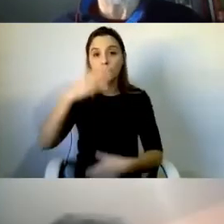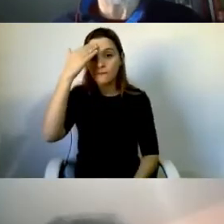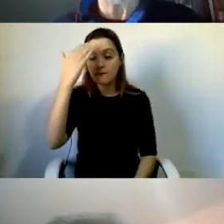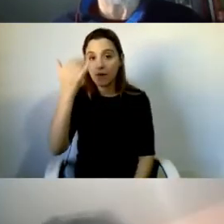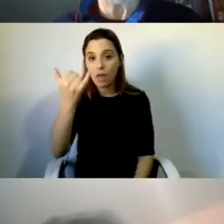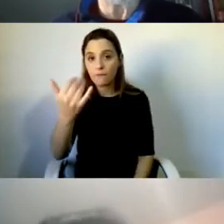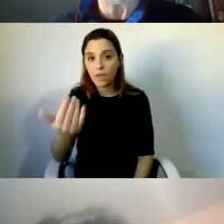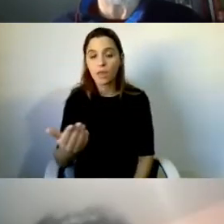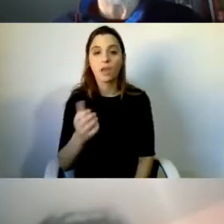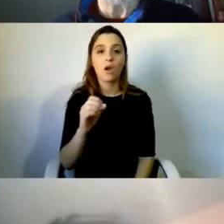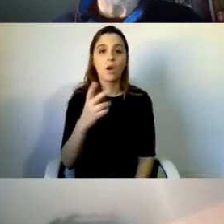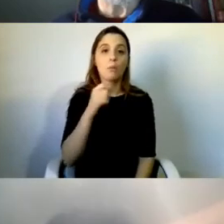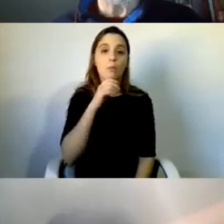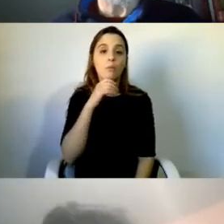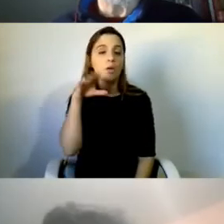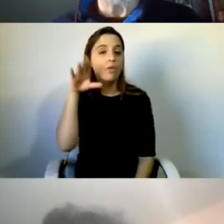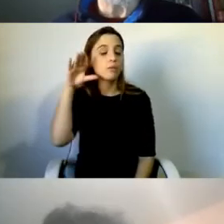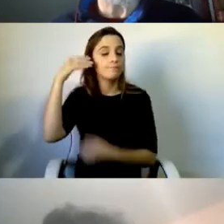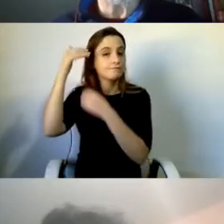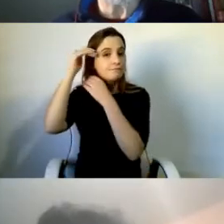I know such person.